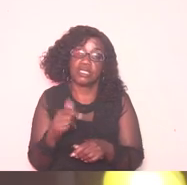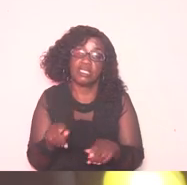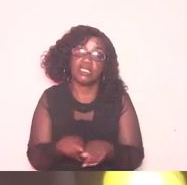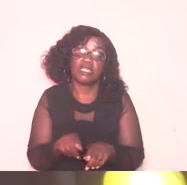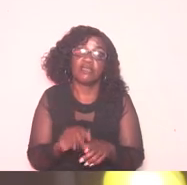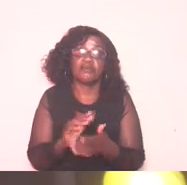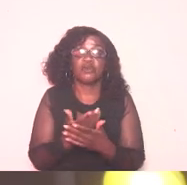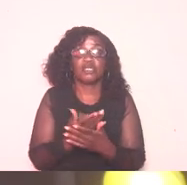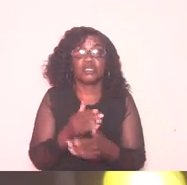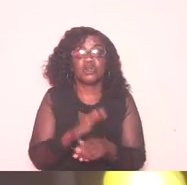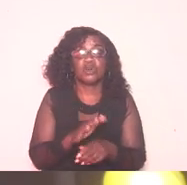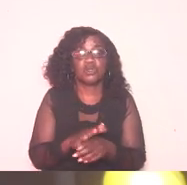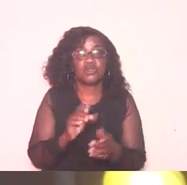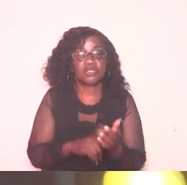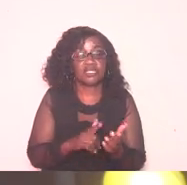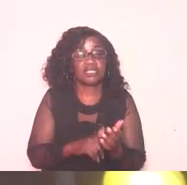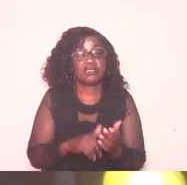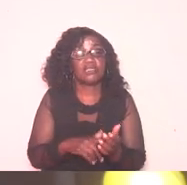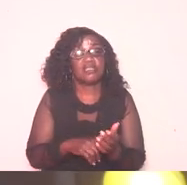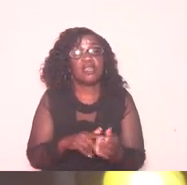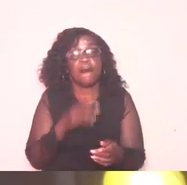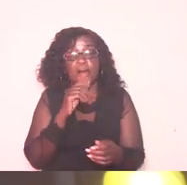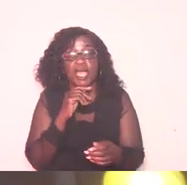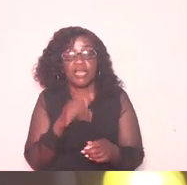that prey on the young, right? And the